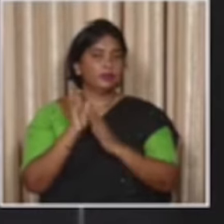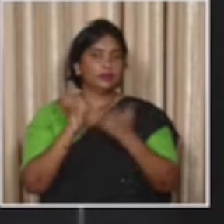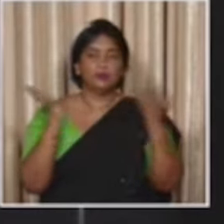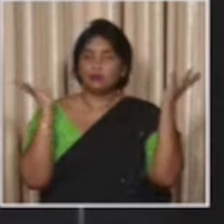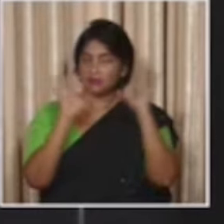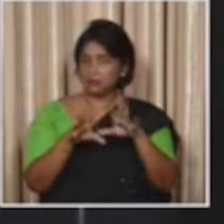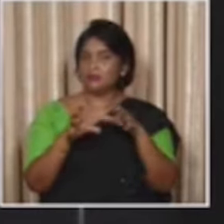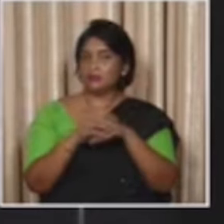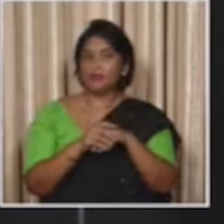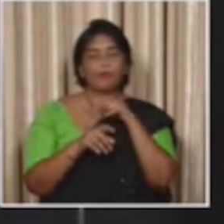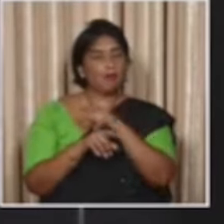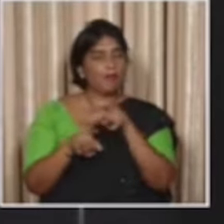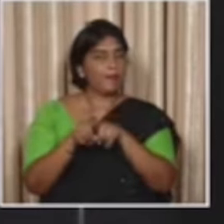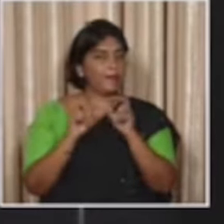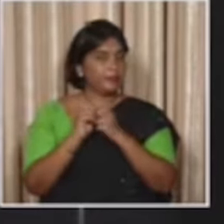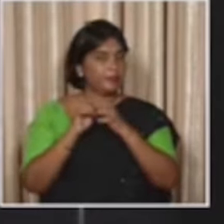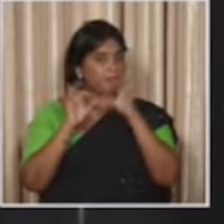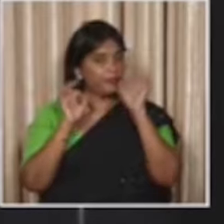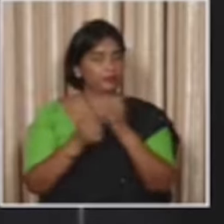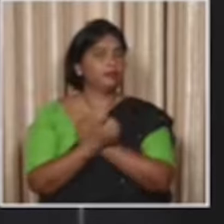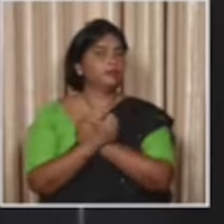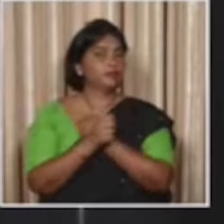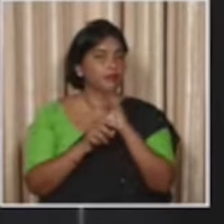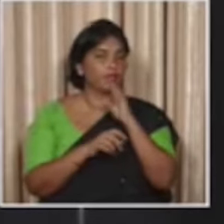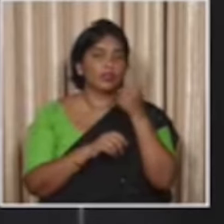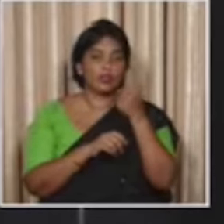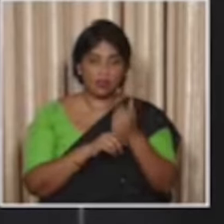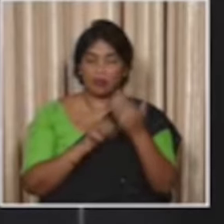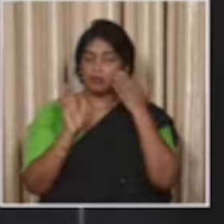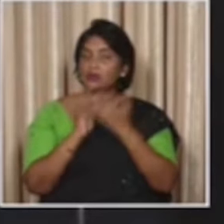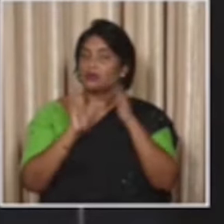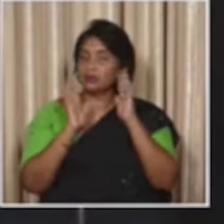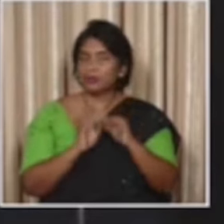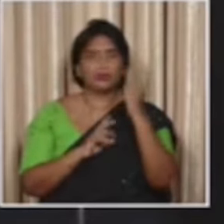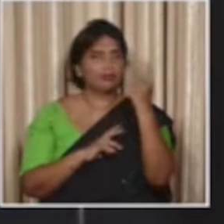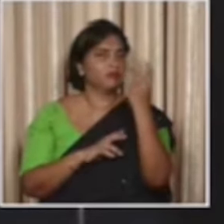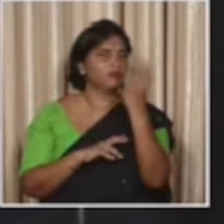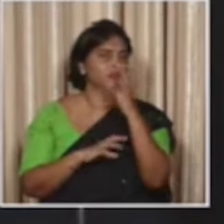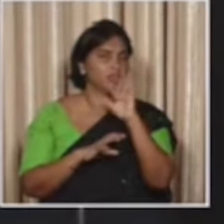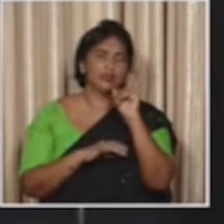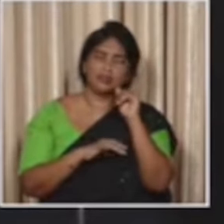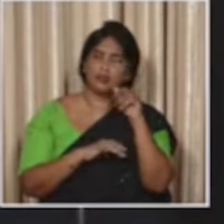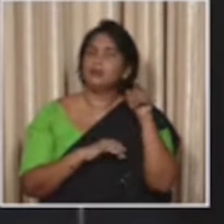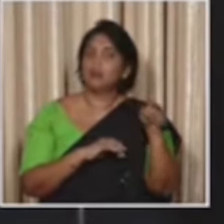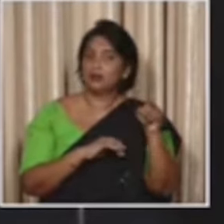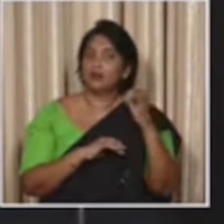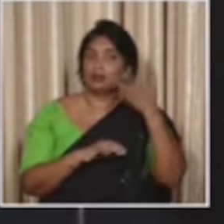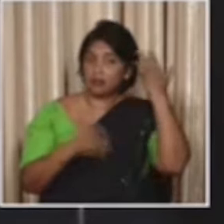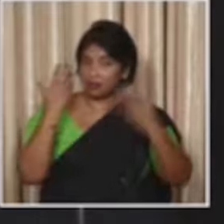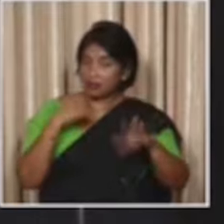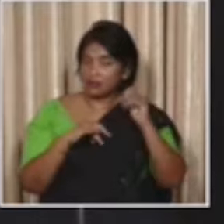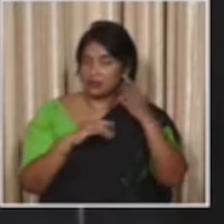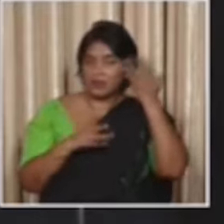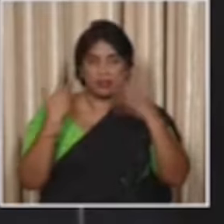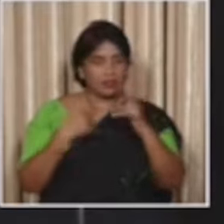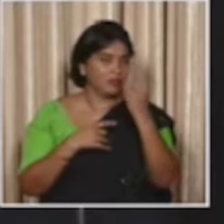unarmed, unharmed. But unfortunately, there may be few who would have already met with their deaths. And then,